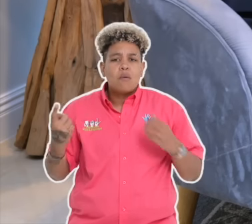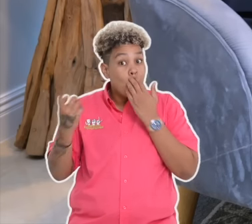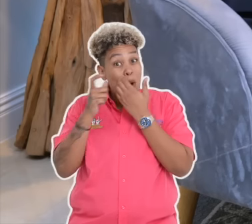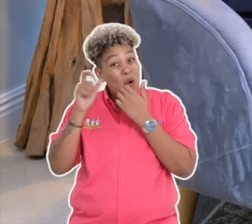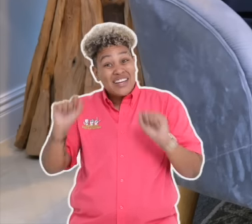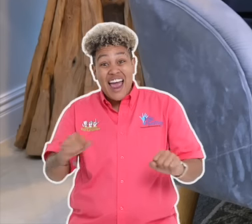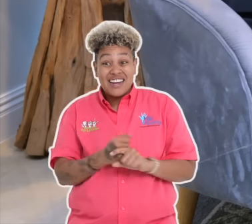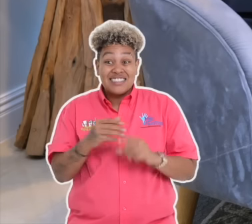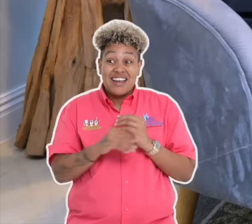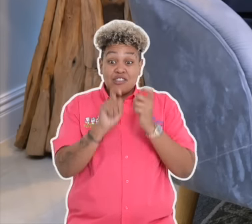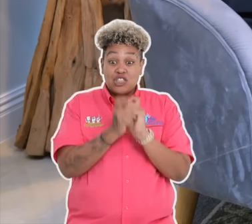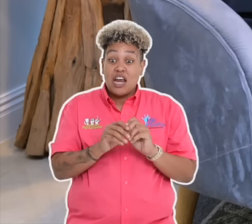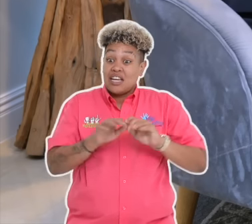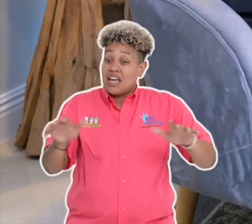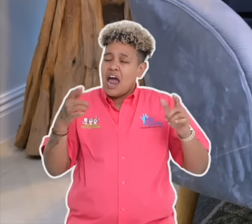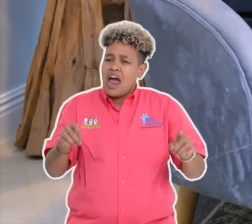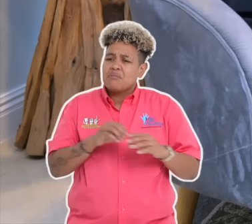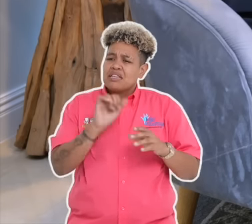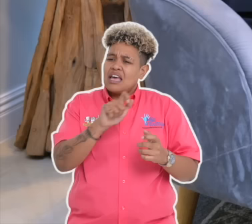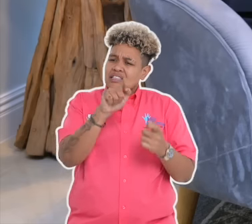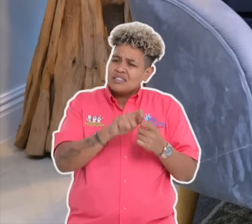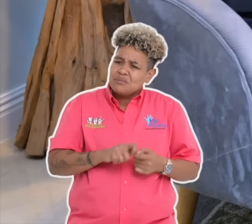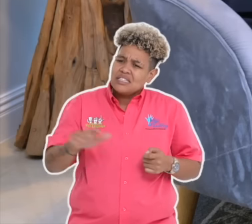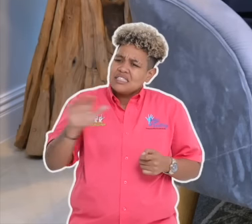me now be someone who can be a change maker